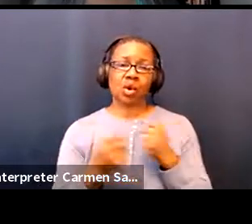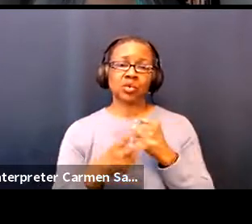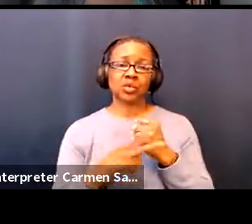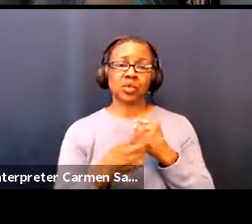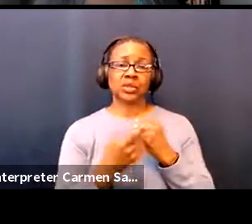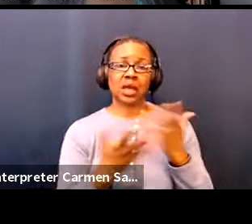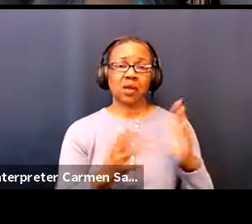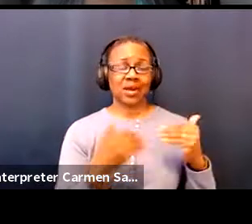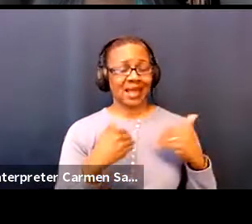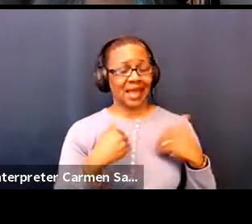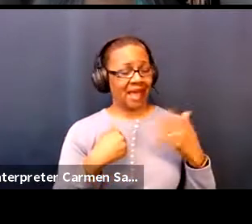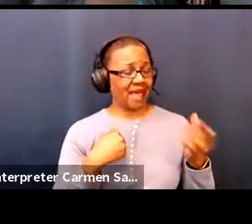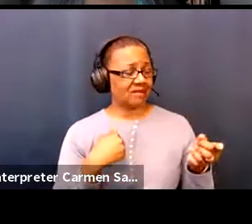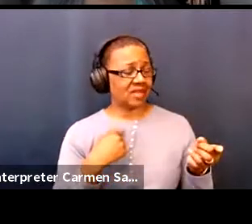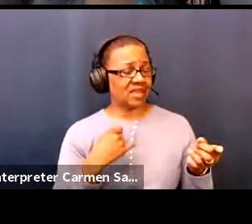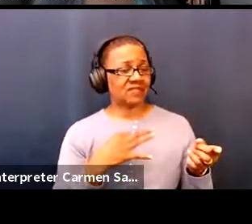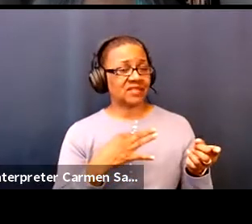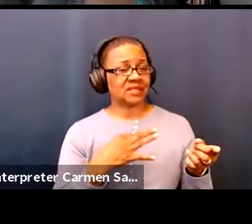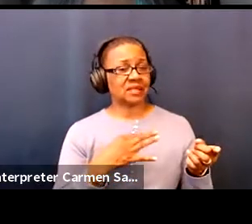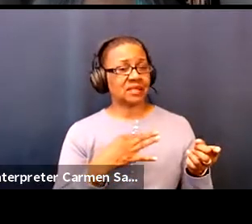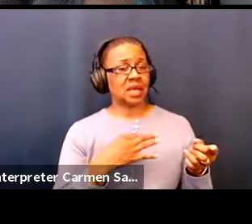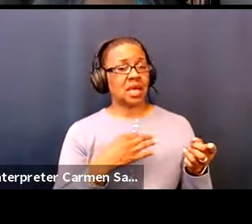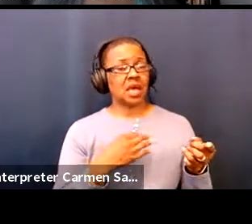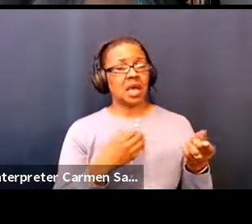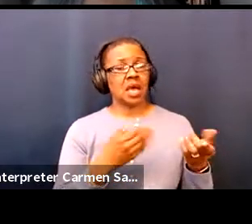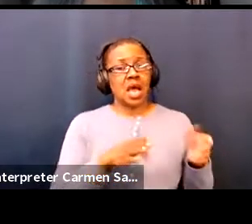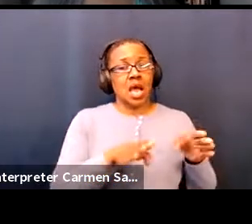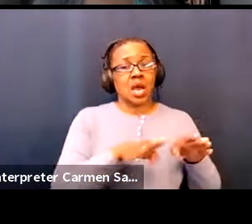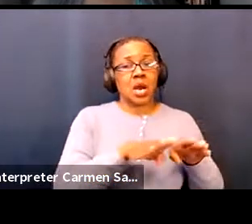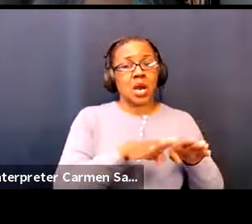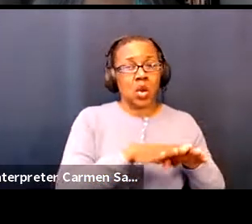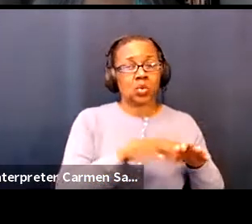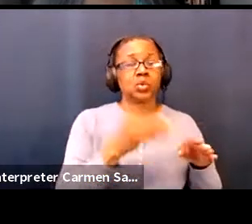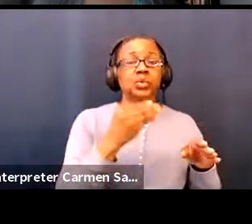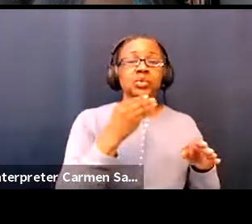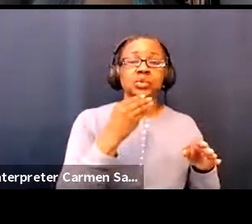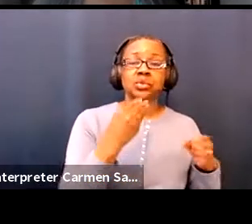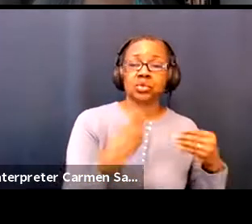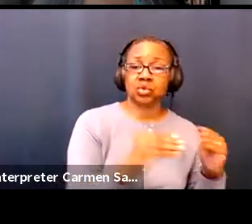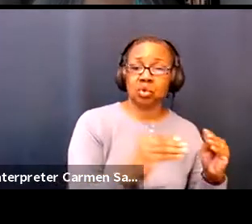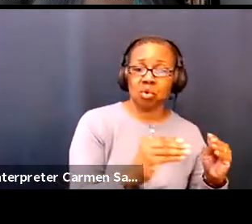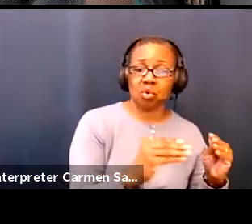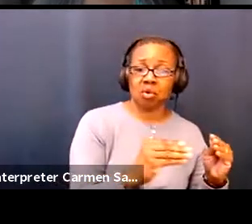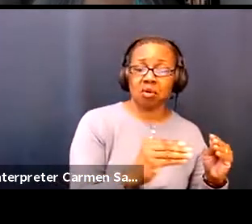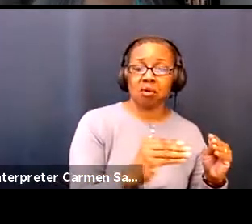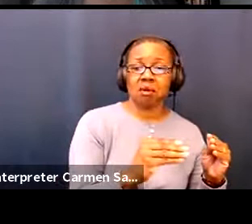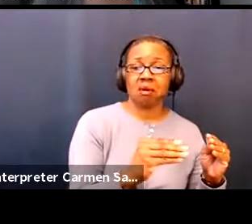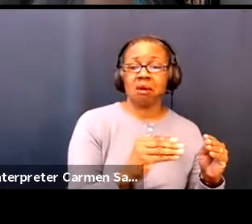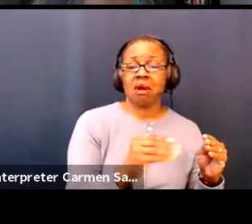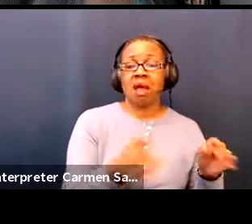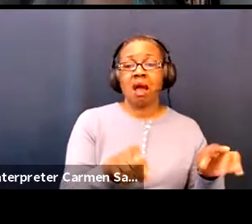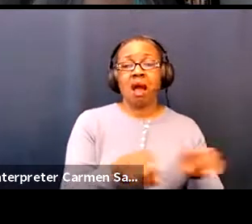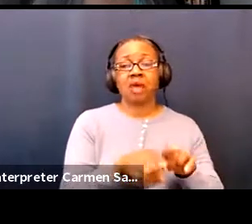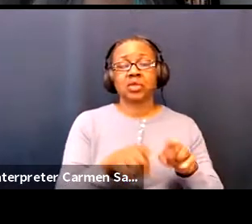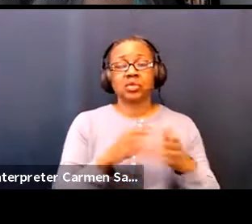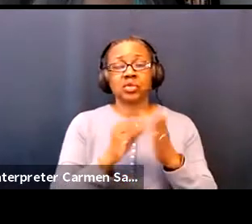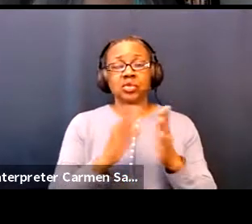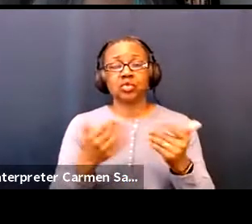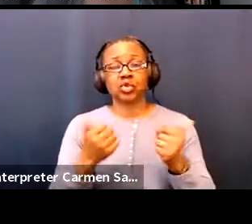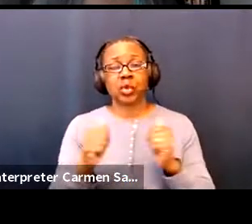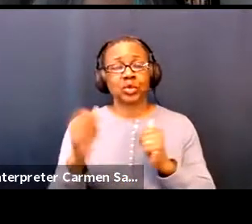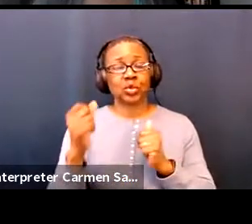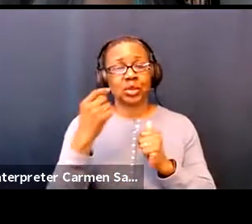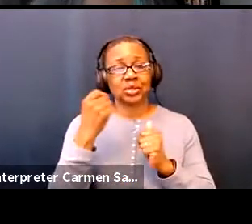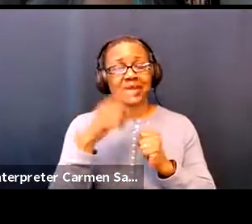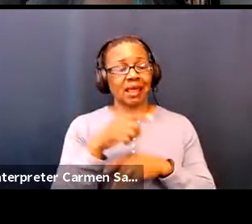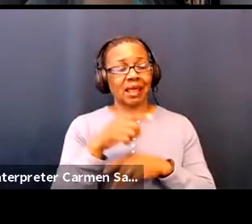accessible, whether there are closed grocery stores that may have accessible cold storage, And they're also trying to understand